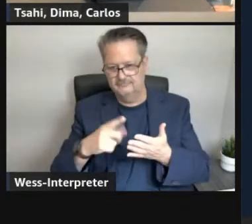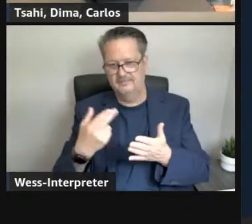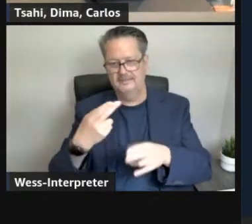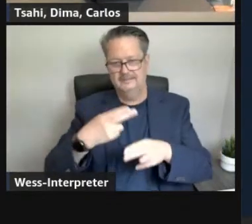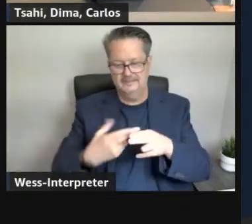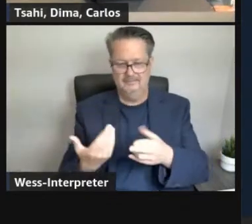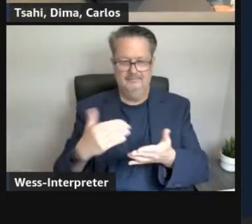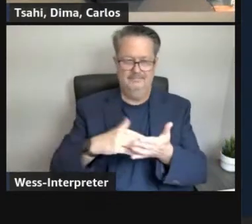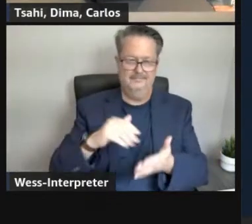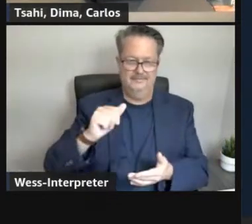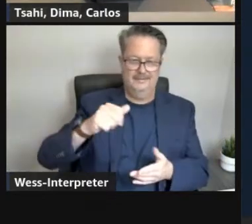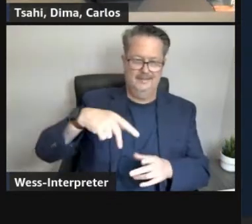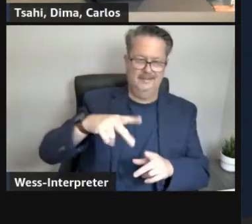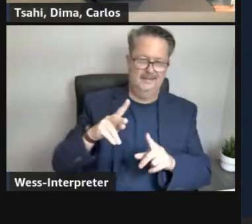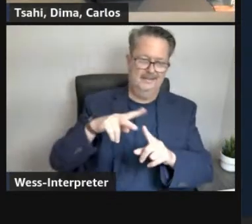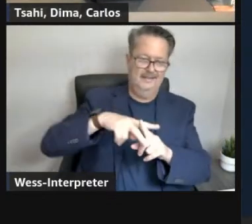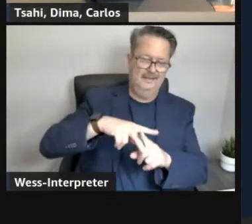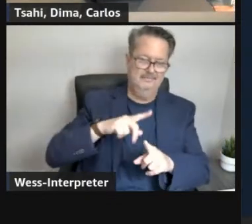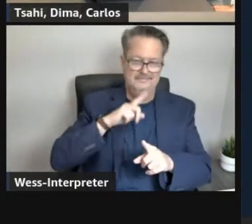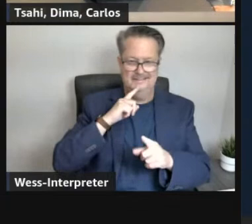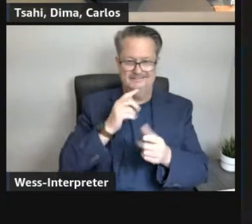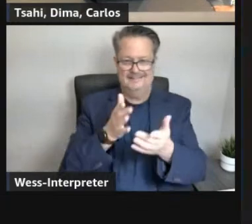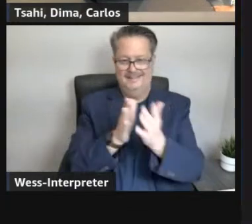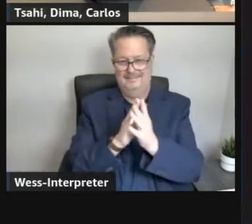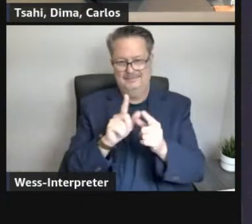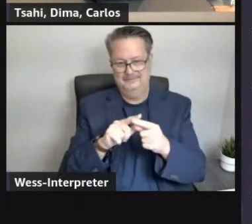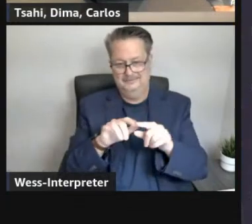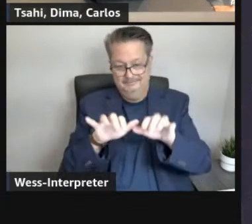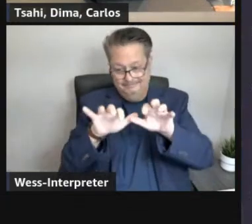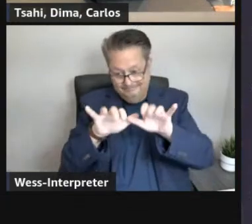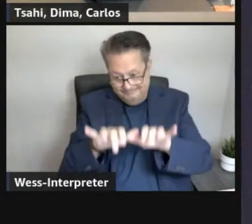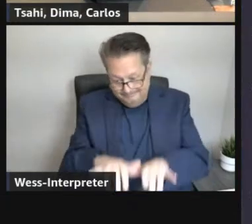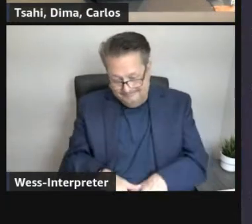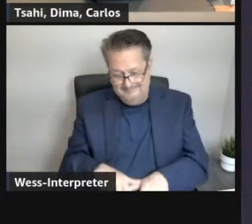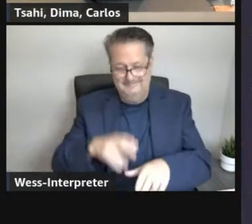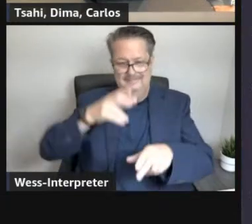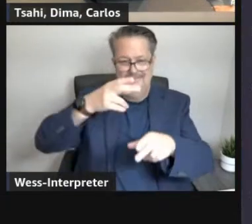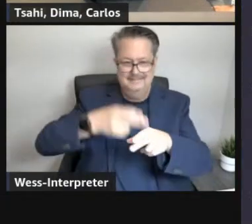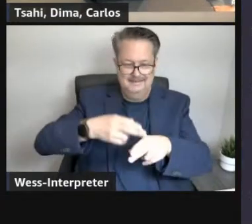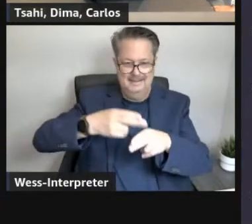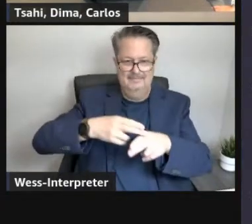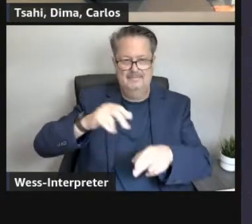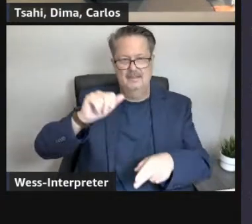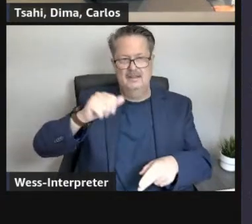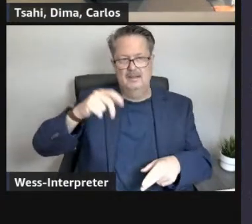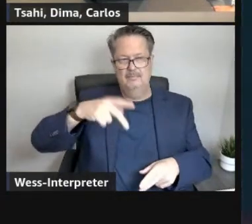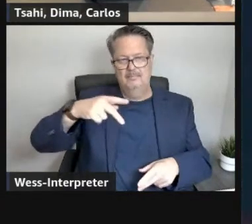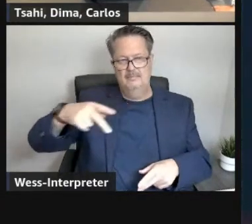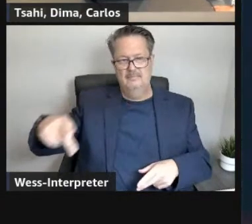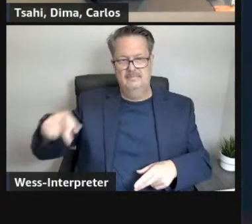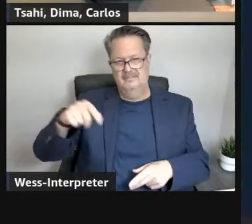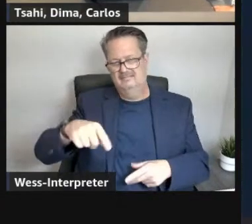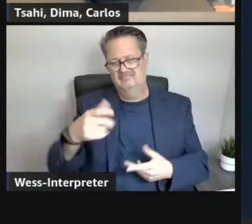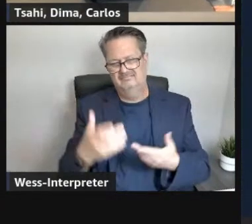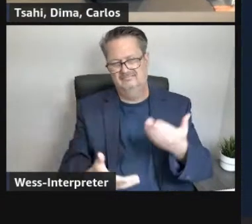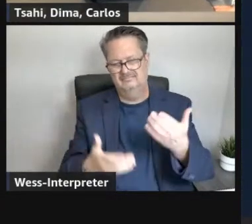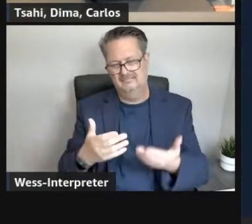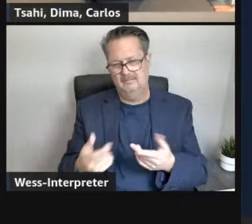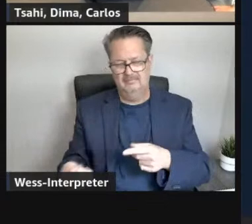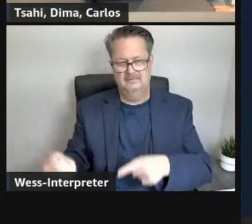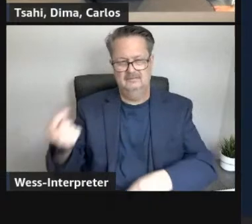And so it's actually asking me to enter this name. So we saw these apps. Okay, so this is probably the answer here to